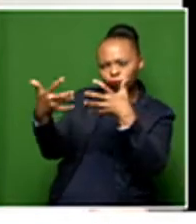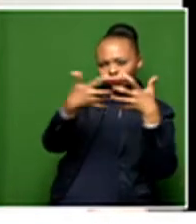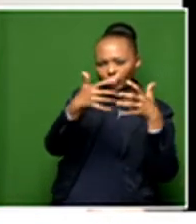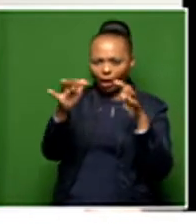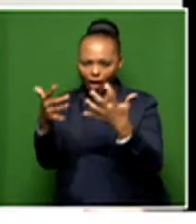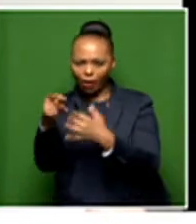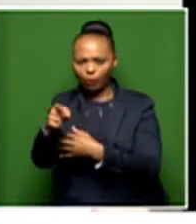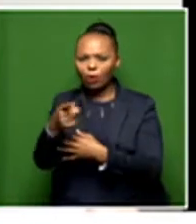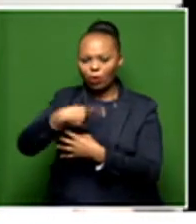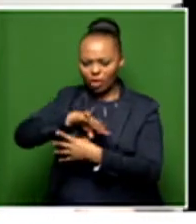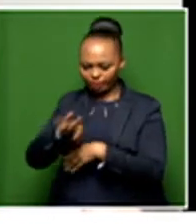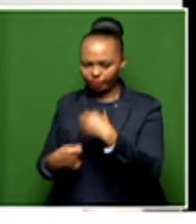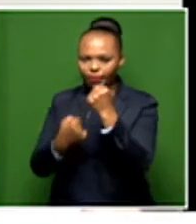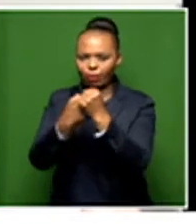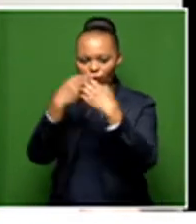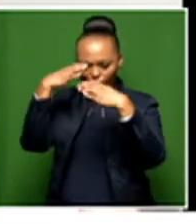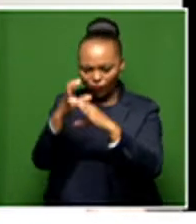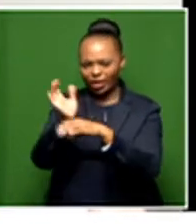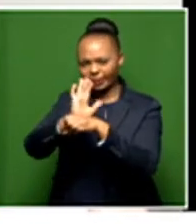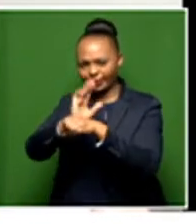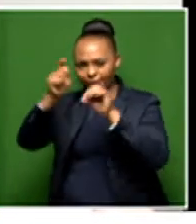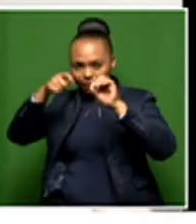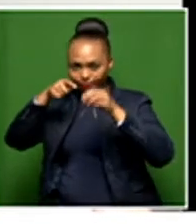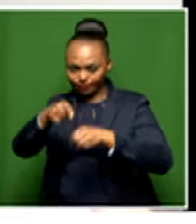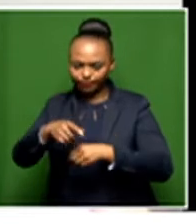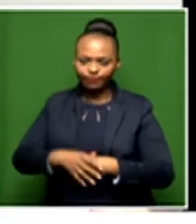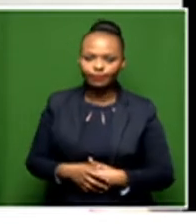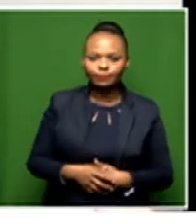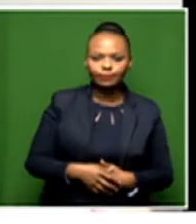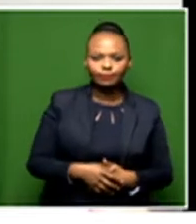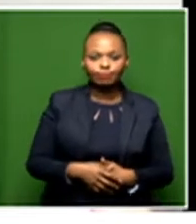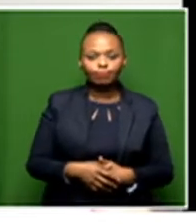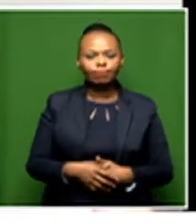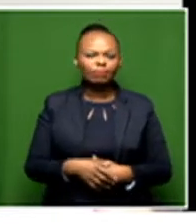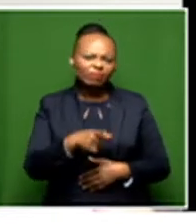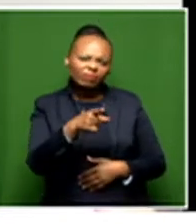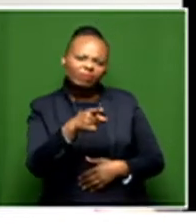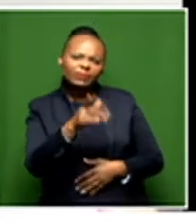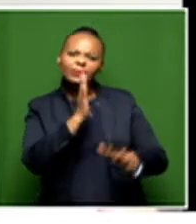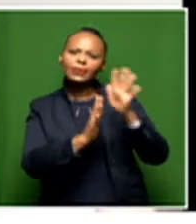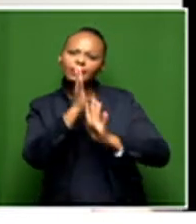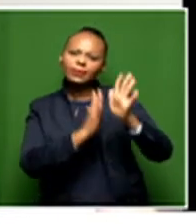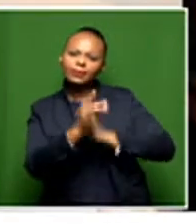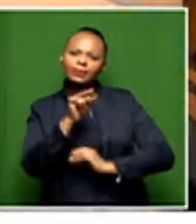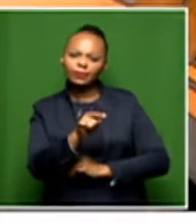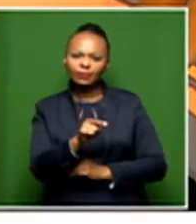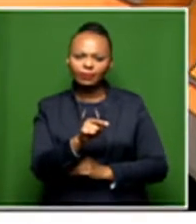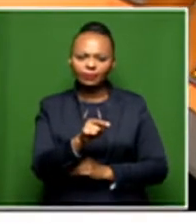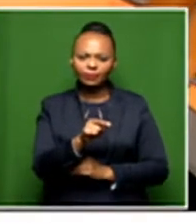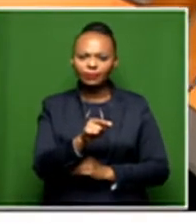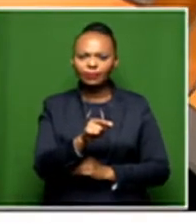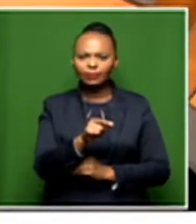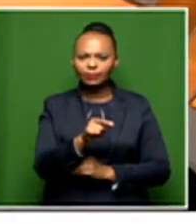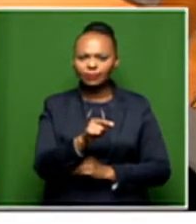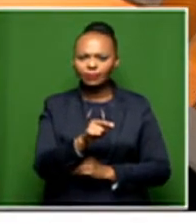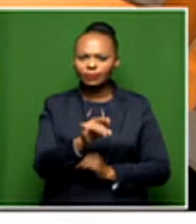by focusing on this film in particular. Can you explain how I could even go and watch